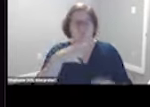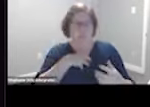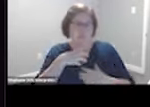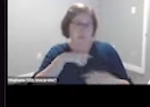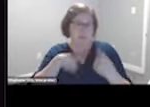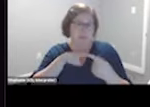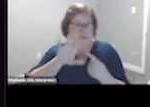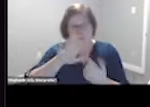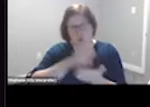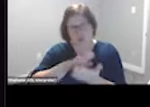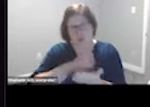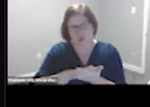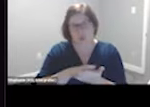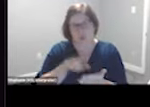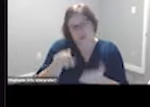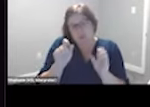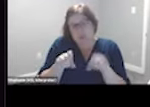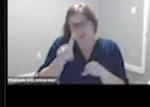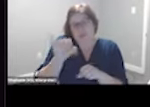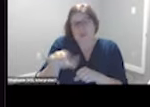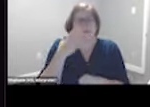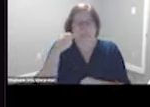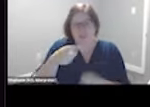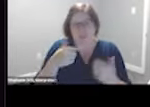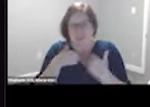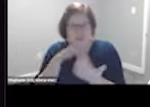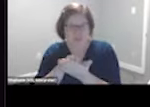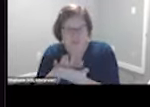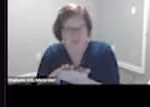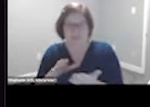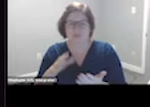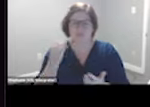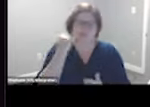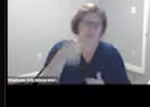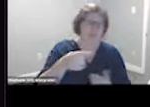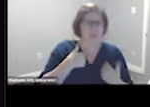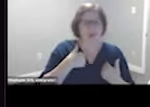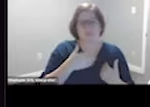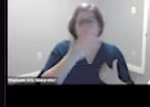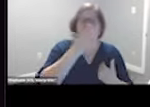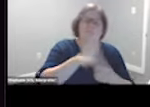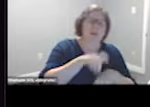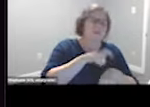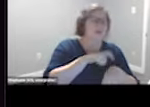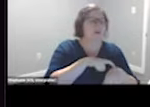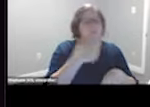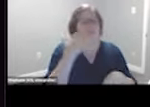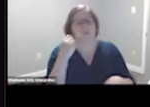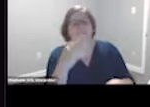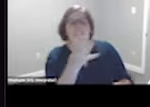school. If you have some kind of mad time or so upset because of your mom's